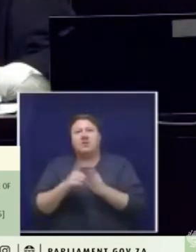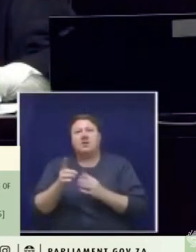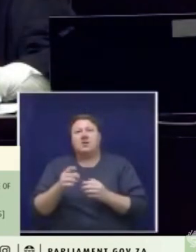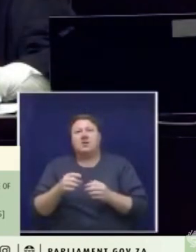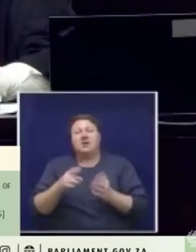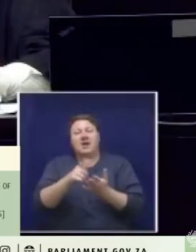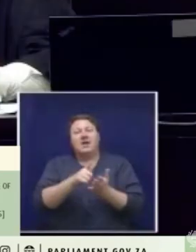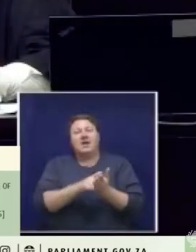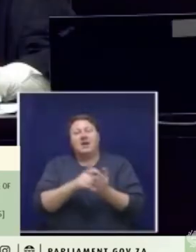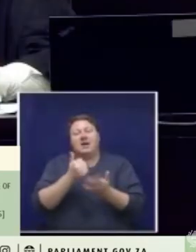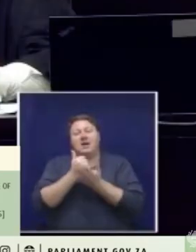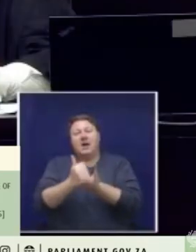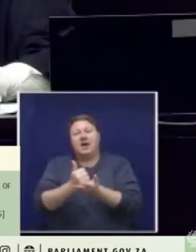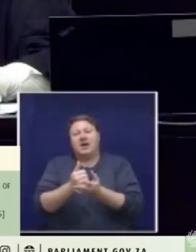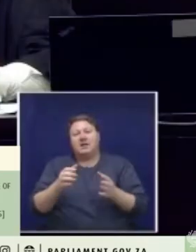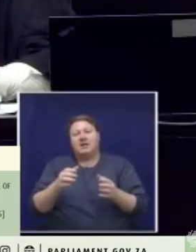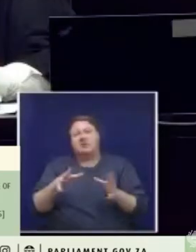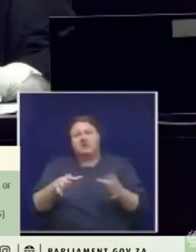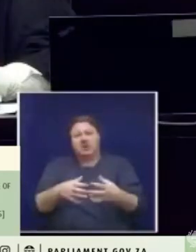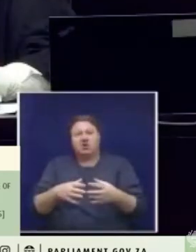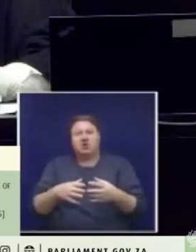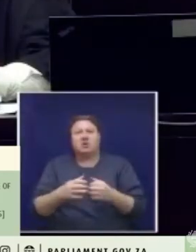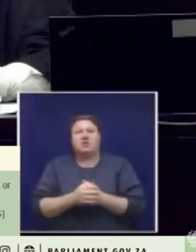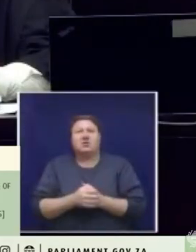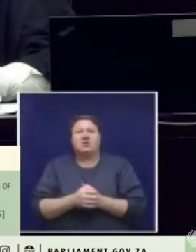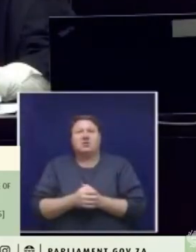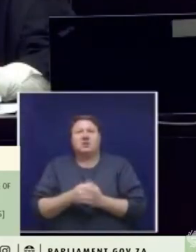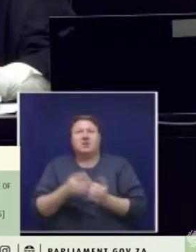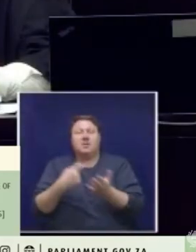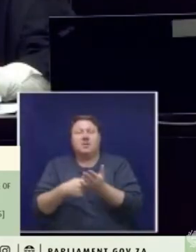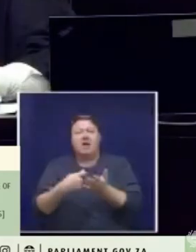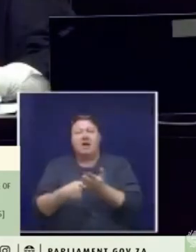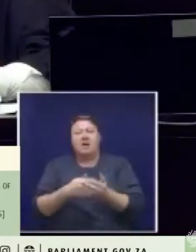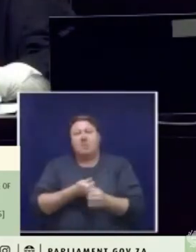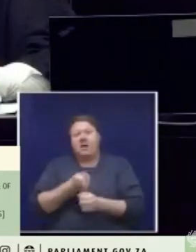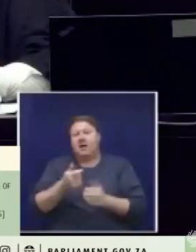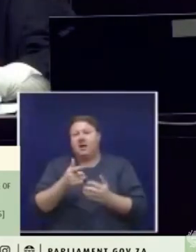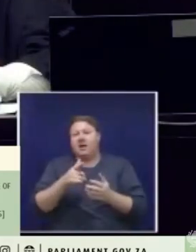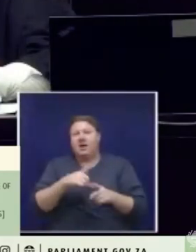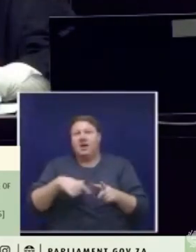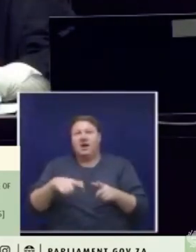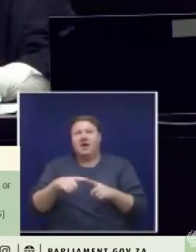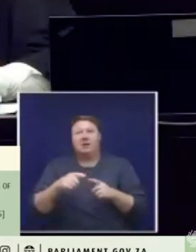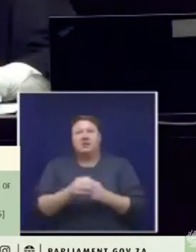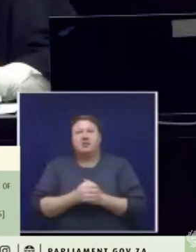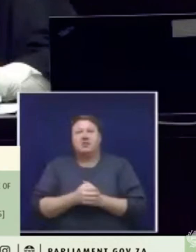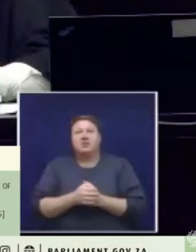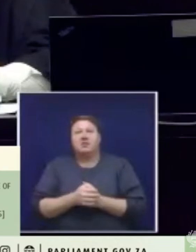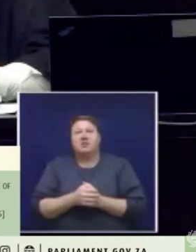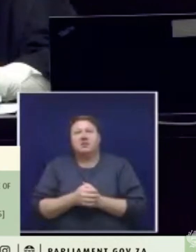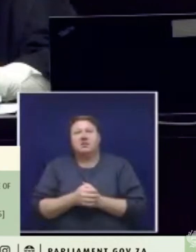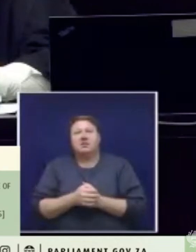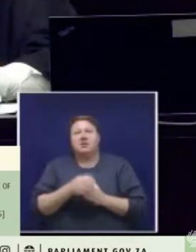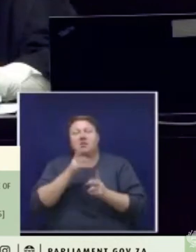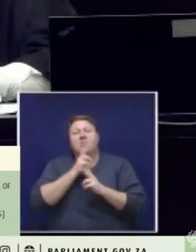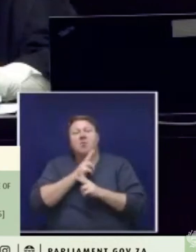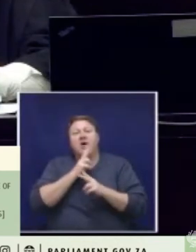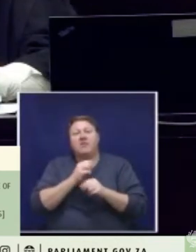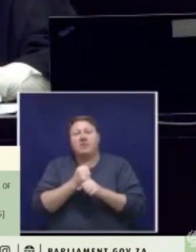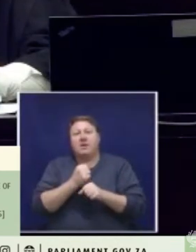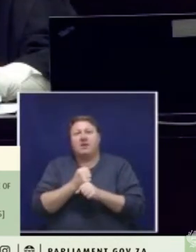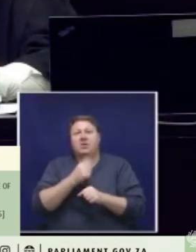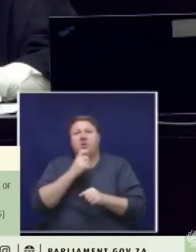aid section that dealt with the restitution of land. That was privatized, and that